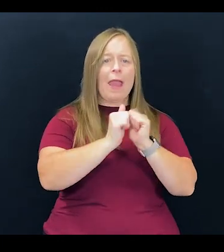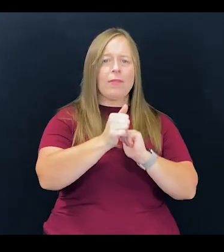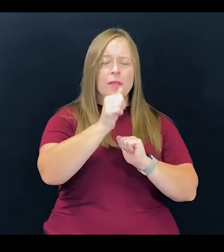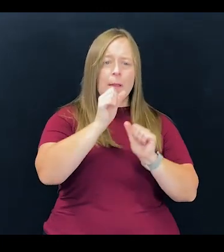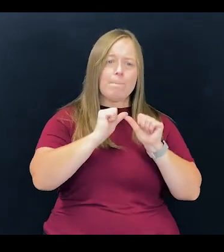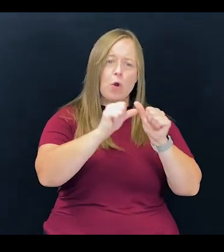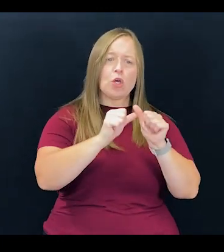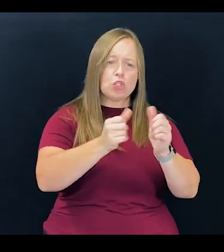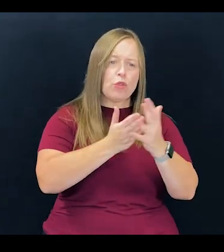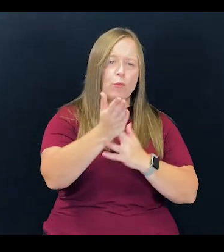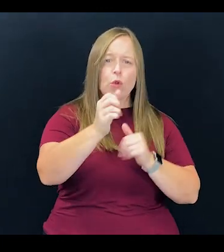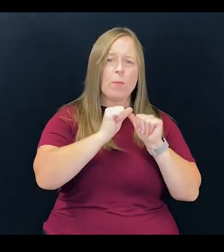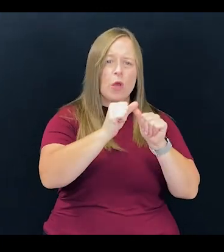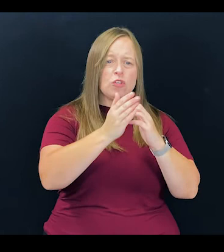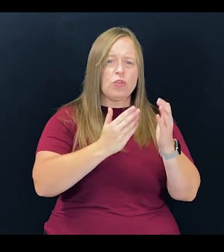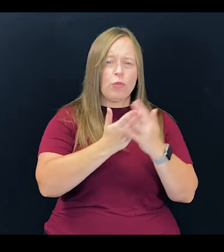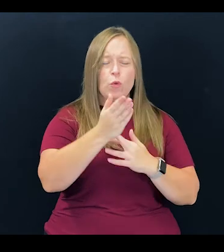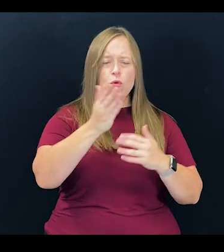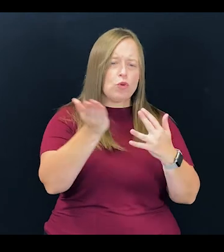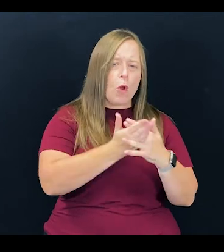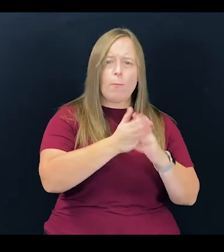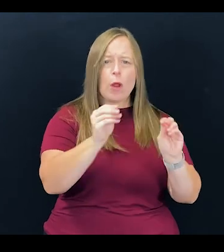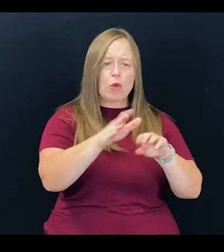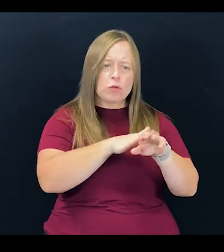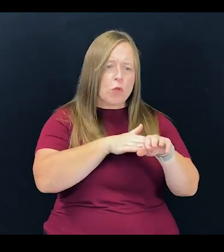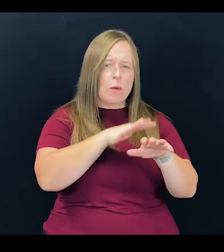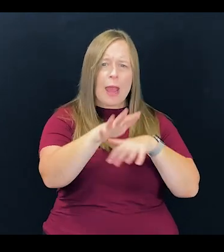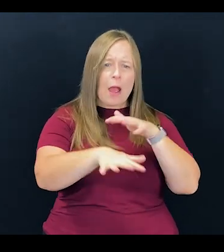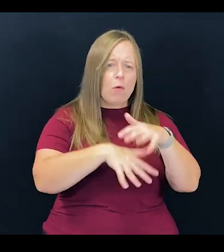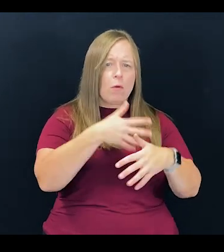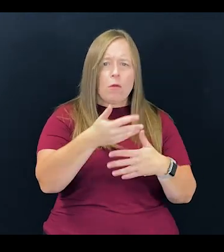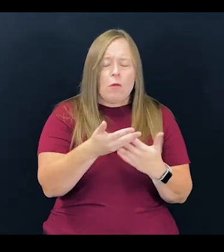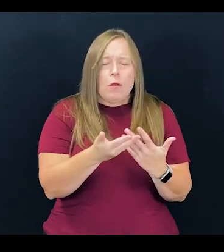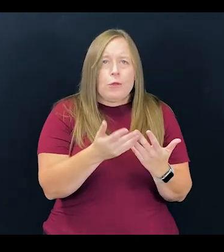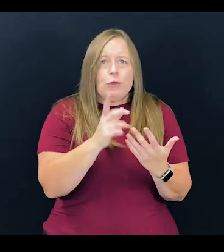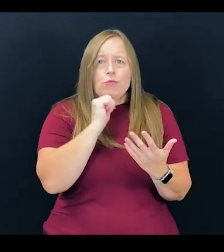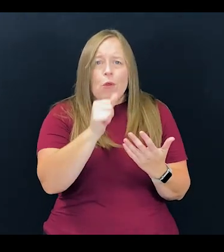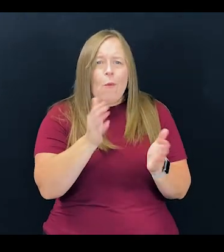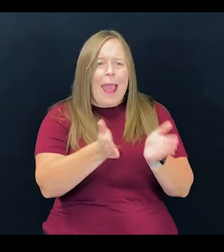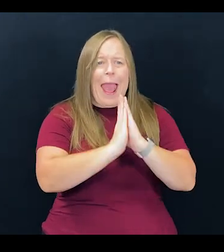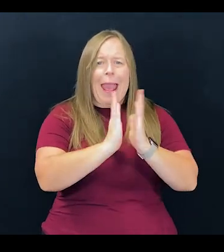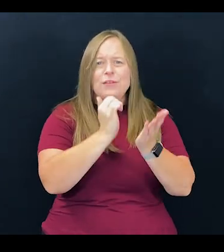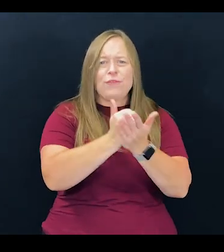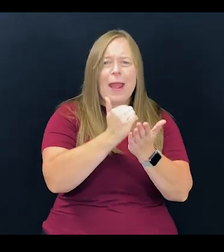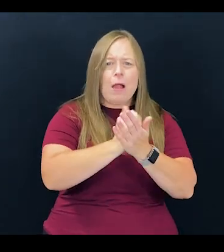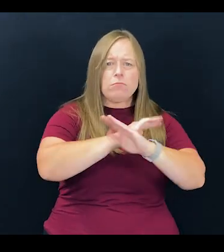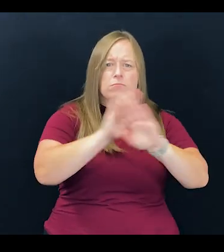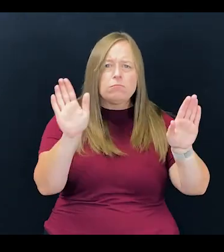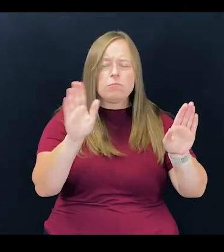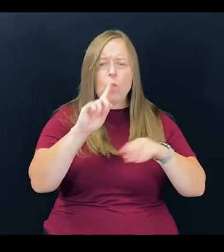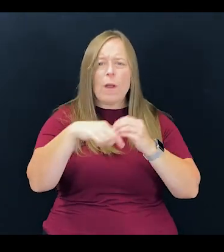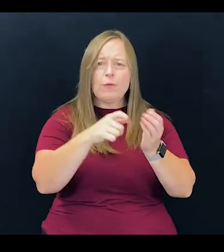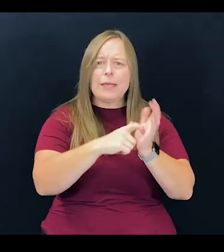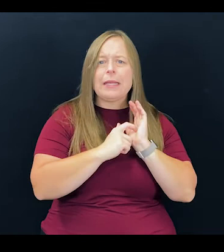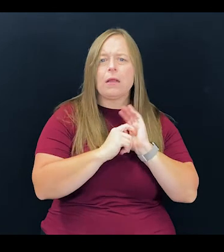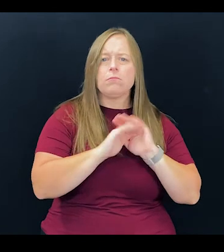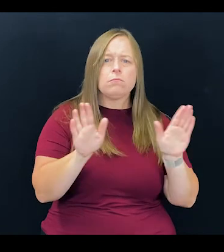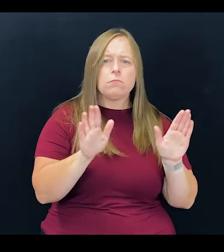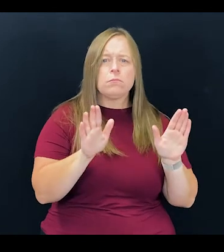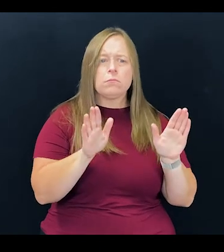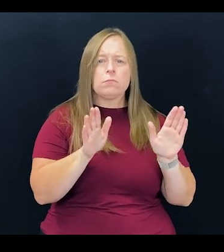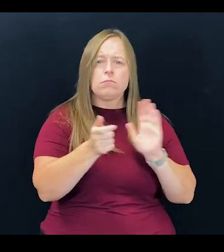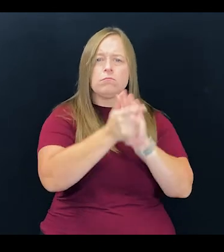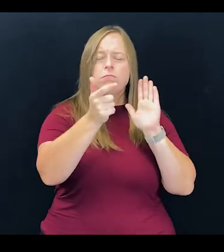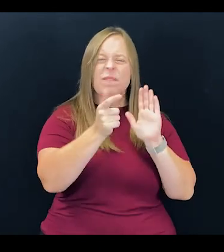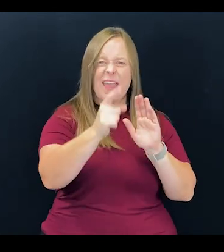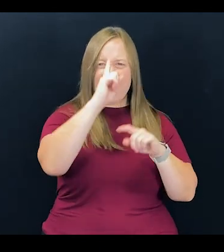that all athletes have to push through. You don't take breaks, you don't slow down, you don't ask for help when you